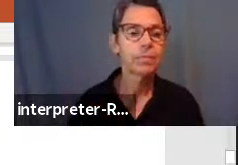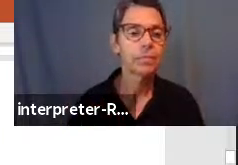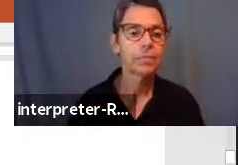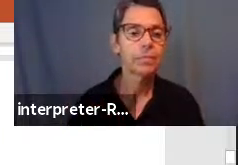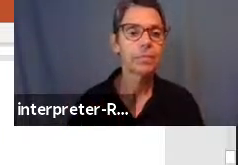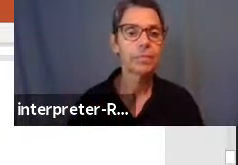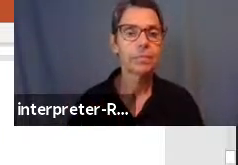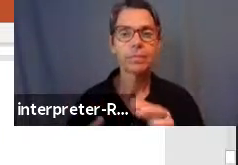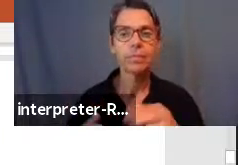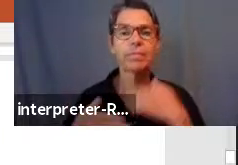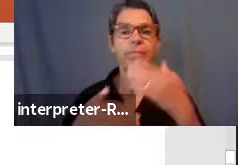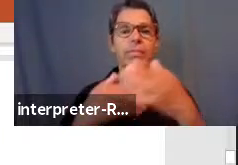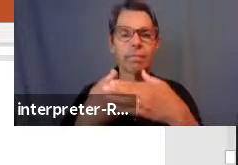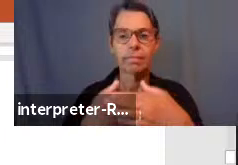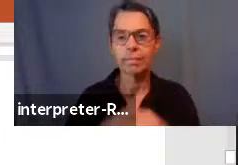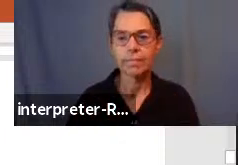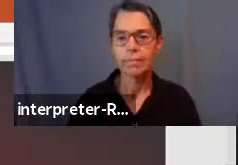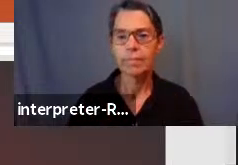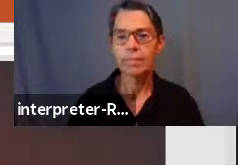Next slide.